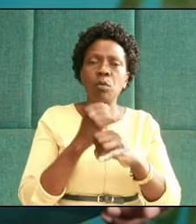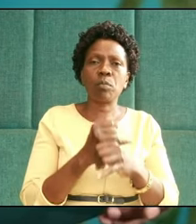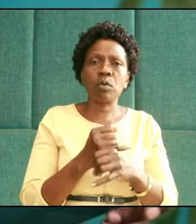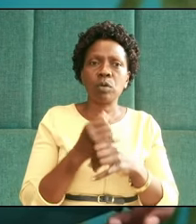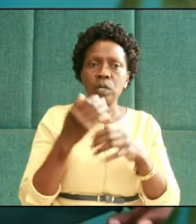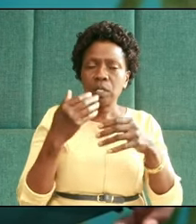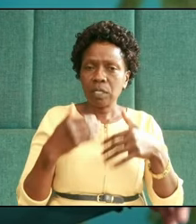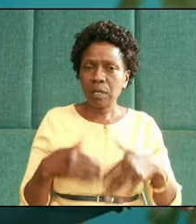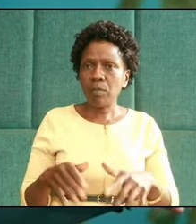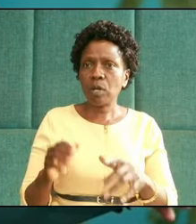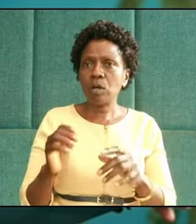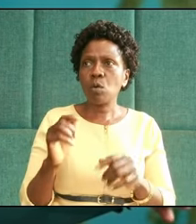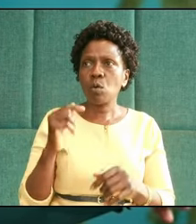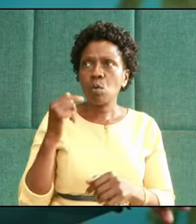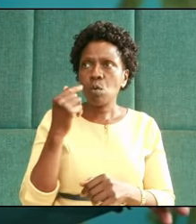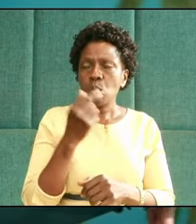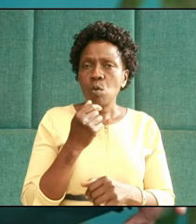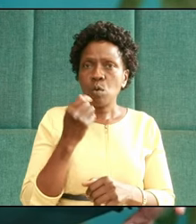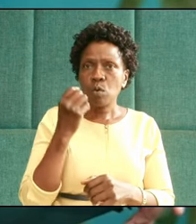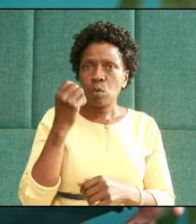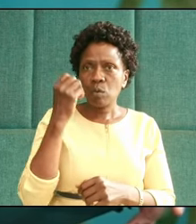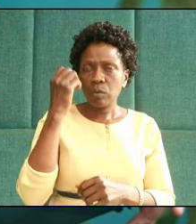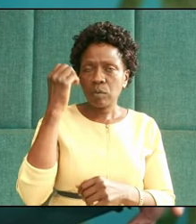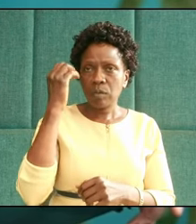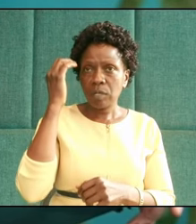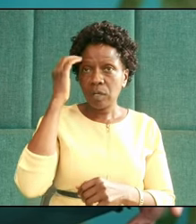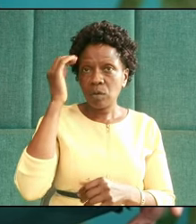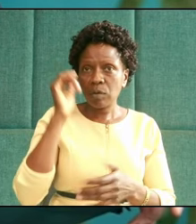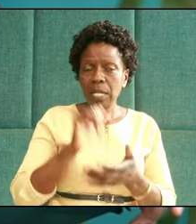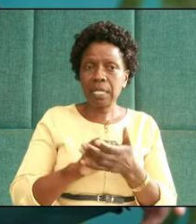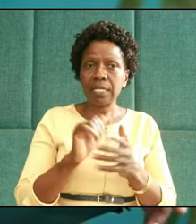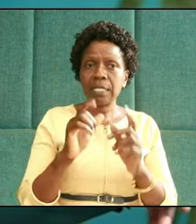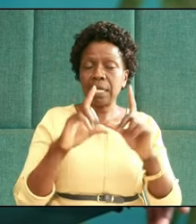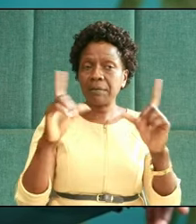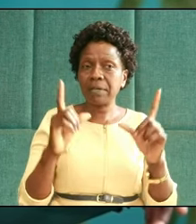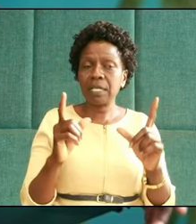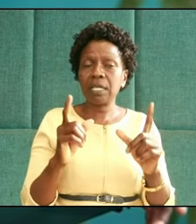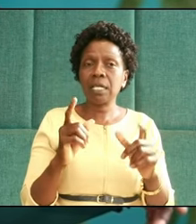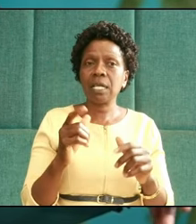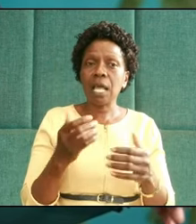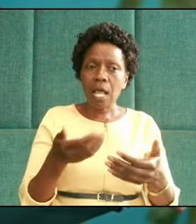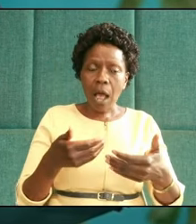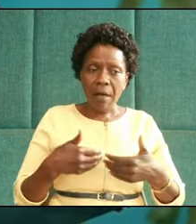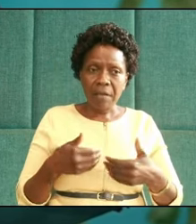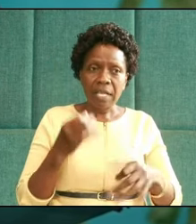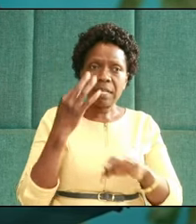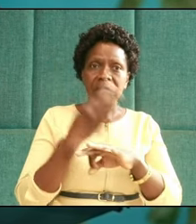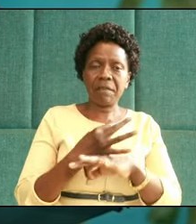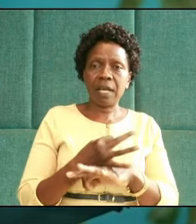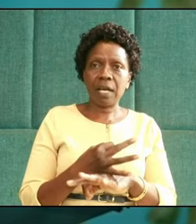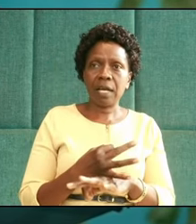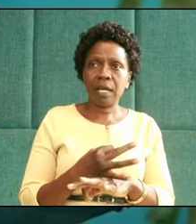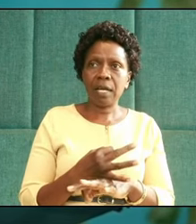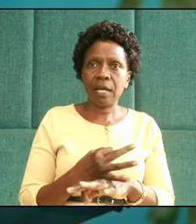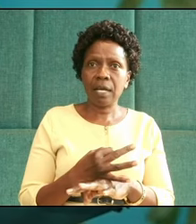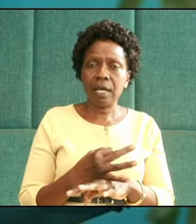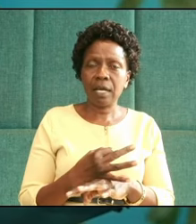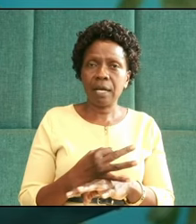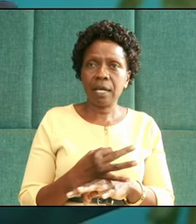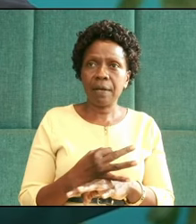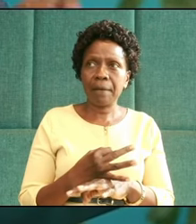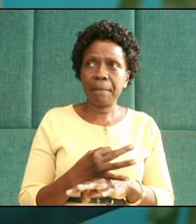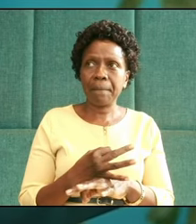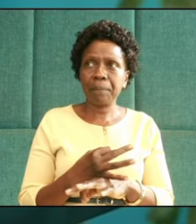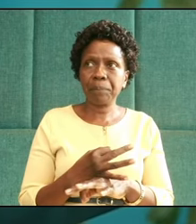just discovered he didn't know that the certificates that he's having were fake. And the boss has just told him that you have